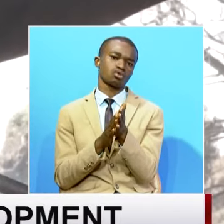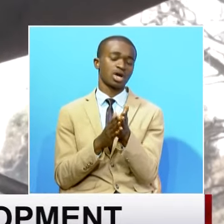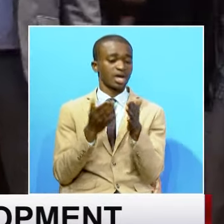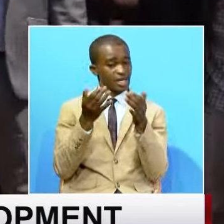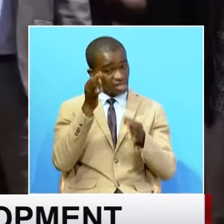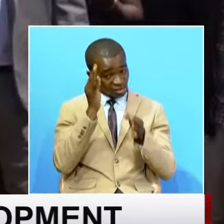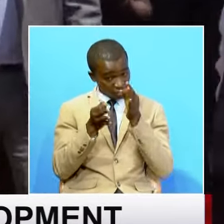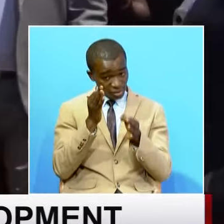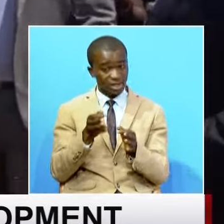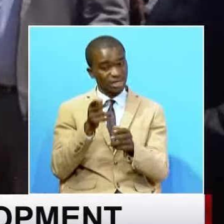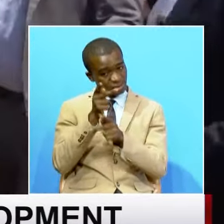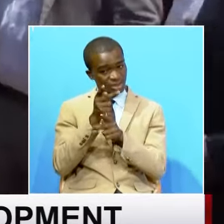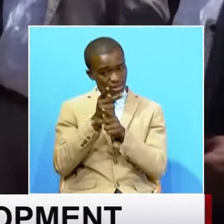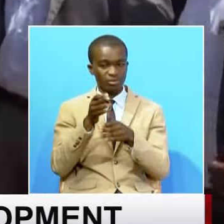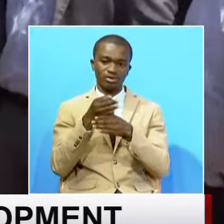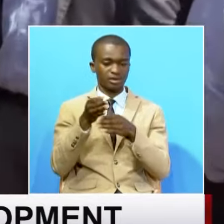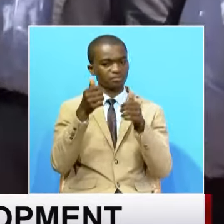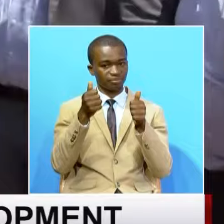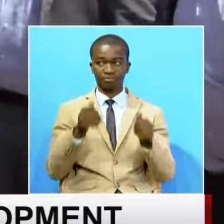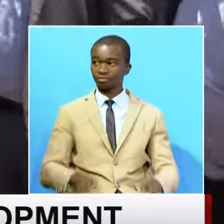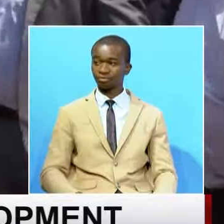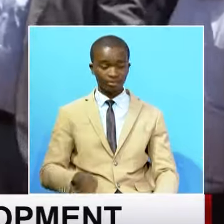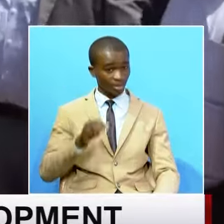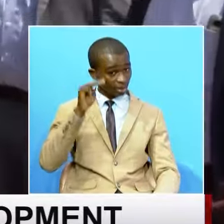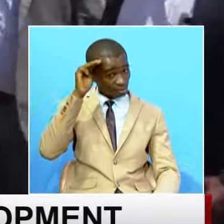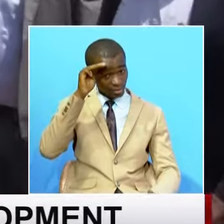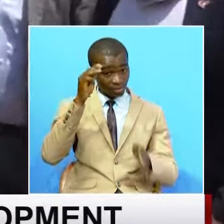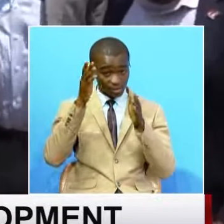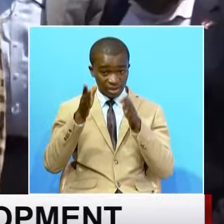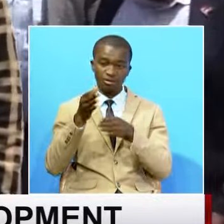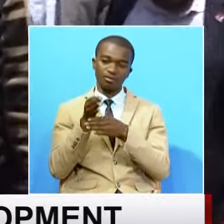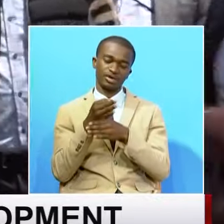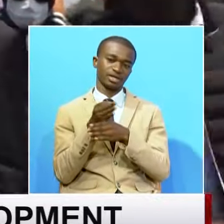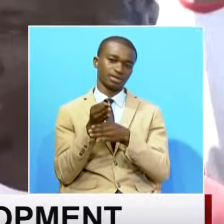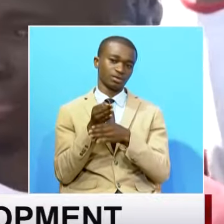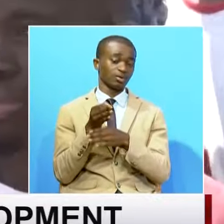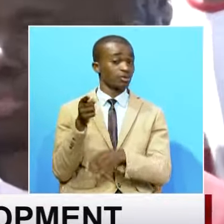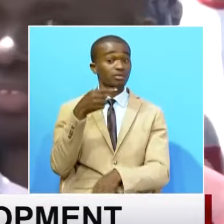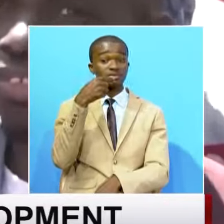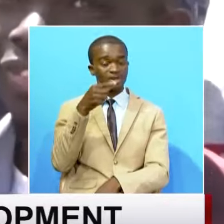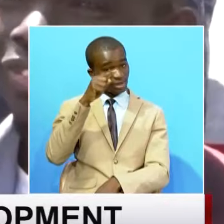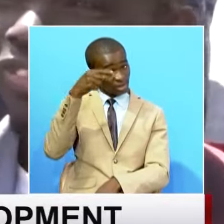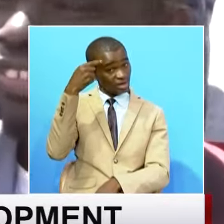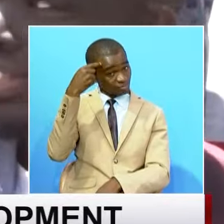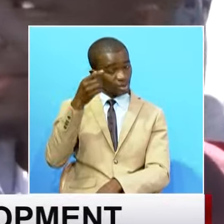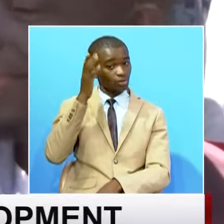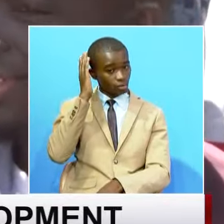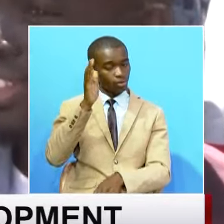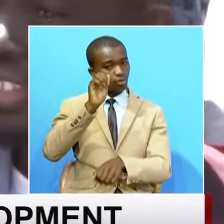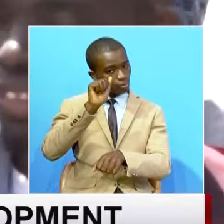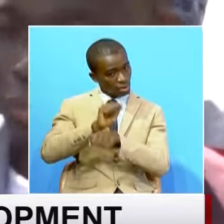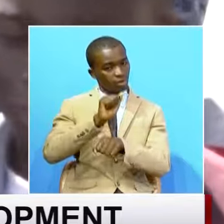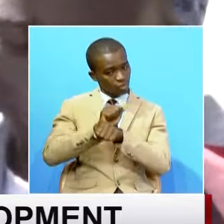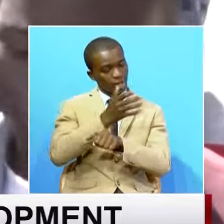there. And Minister of Livestock and Fisheries says government will do everything possible to improve the livestock and fisheries sectors in